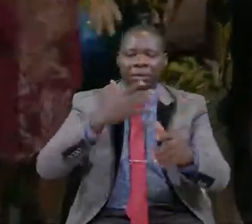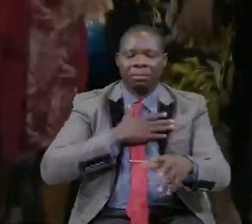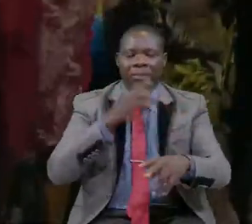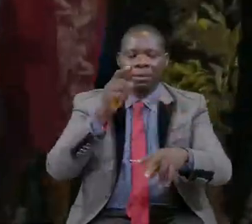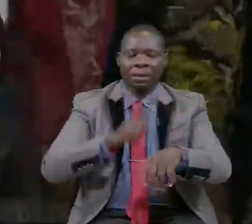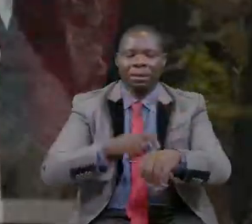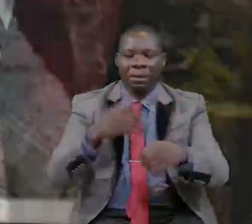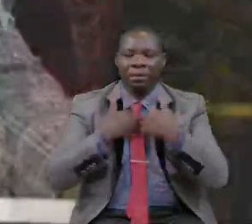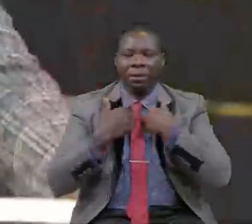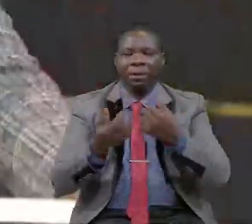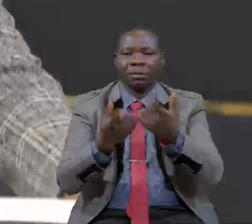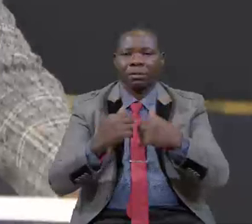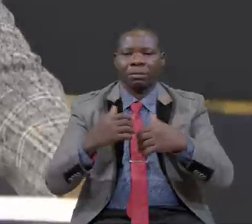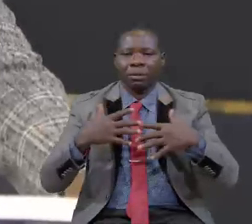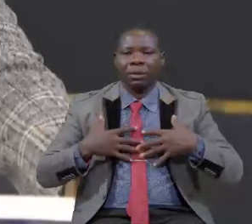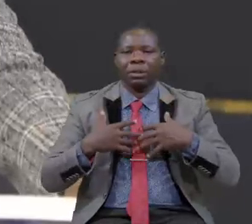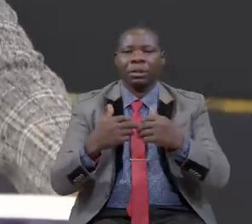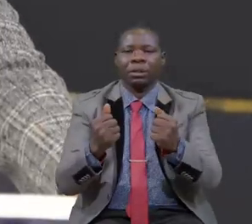Healing,